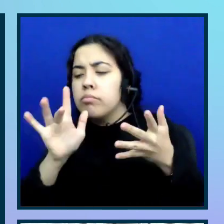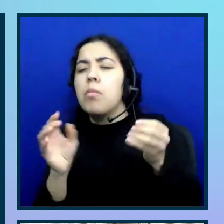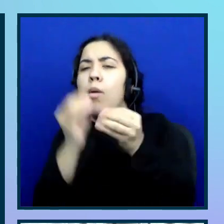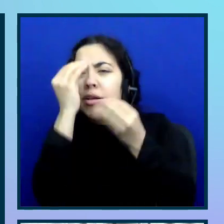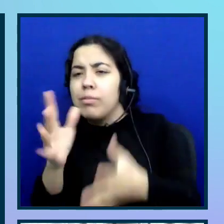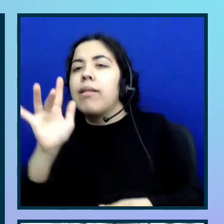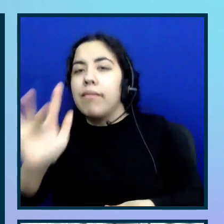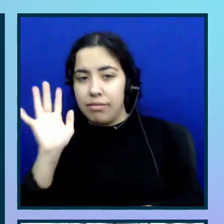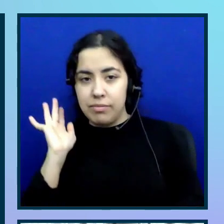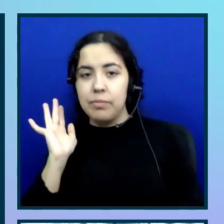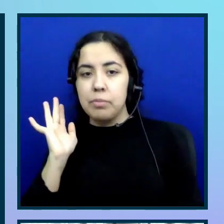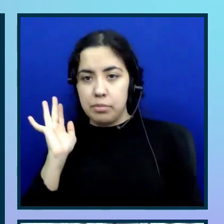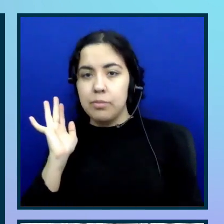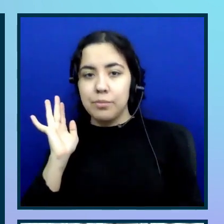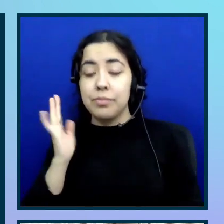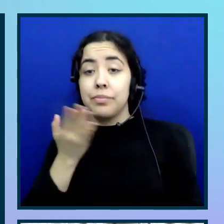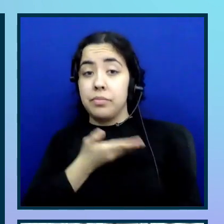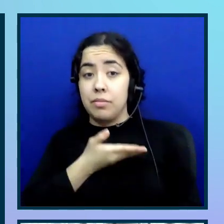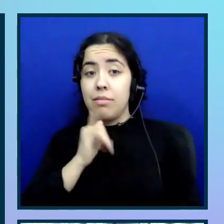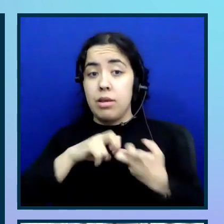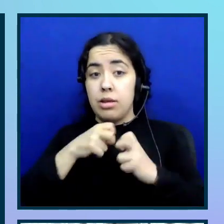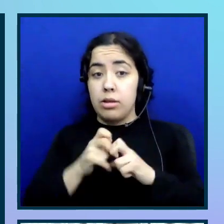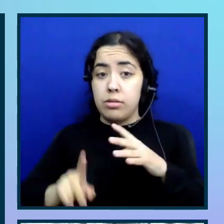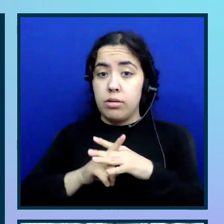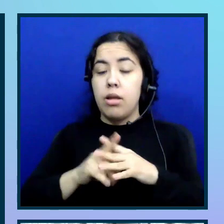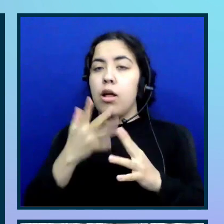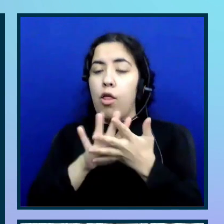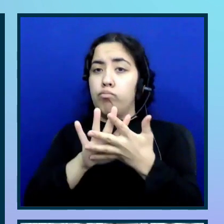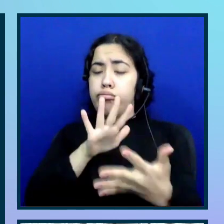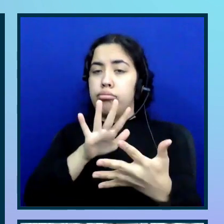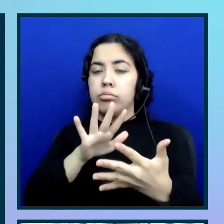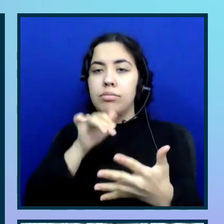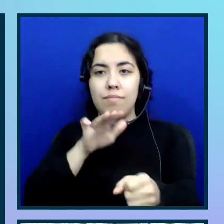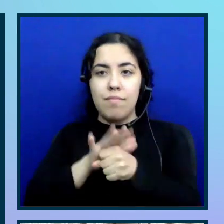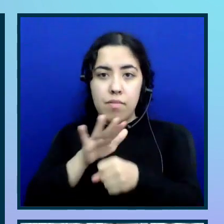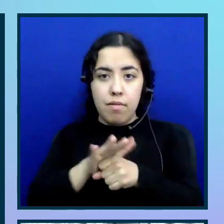now. So for this particular issue, since it's a color contrast issue,